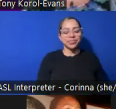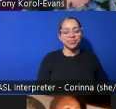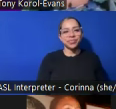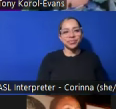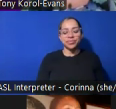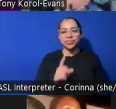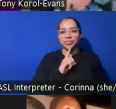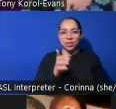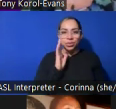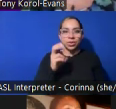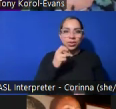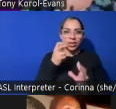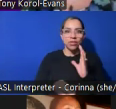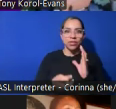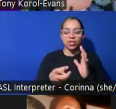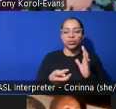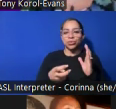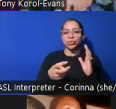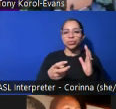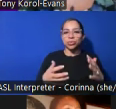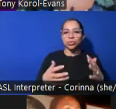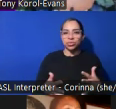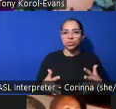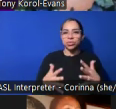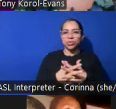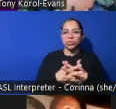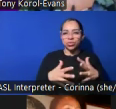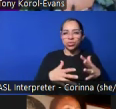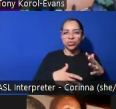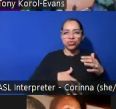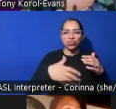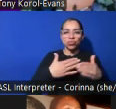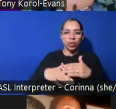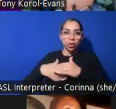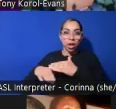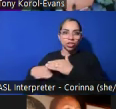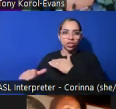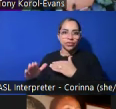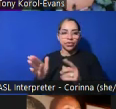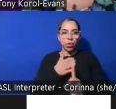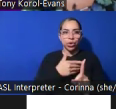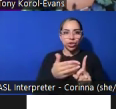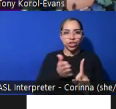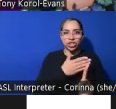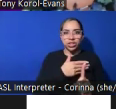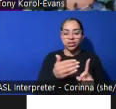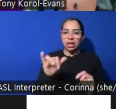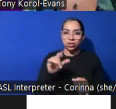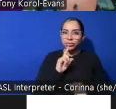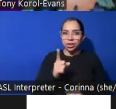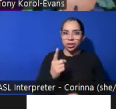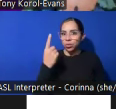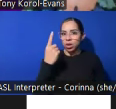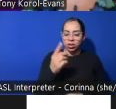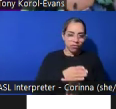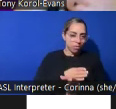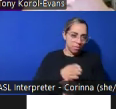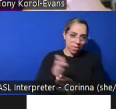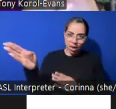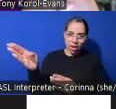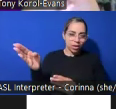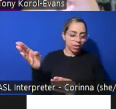into reproductive coercion here, because reproductive coercion is really one of the main ways you